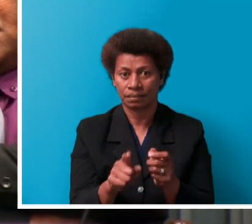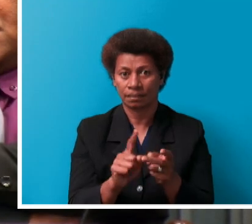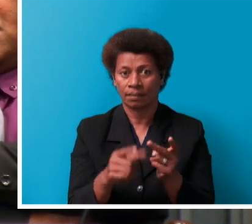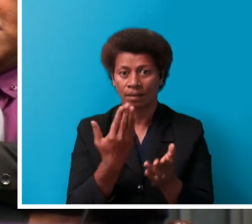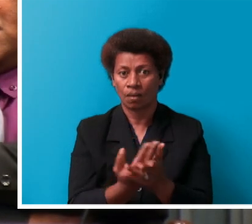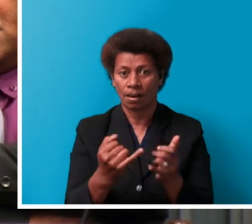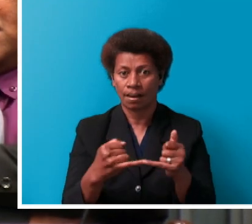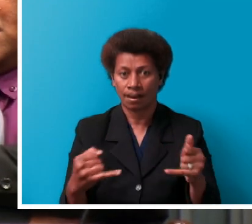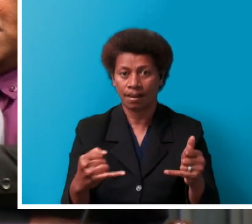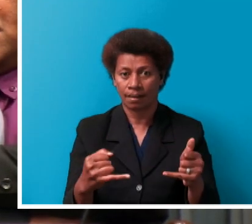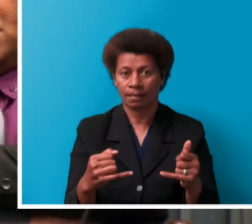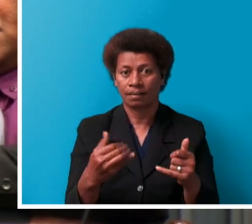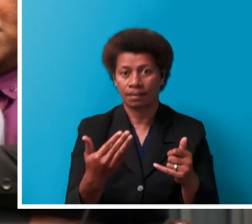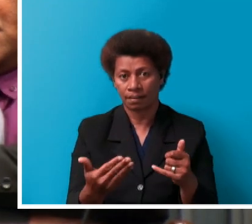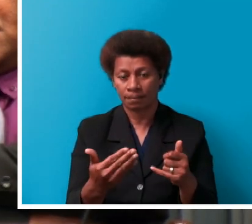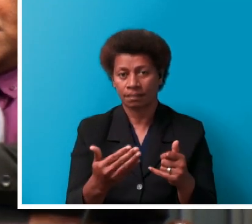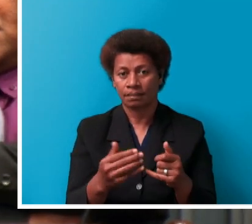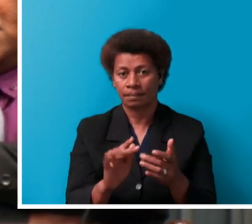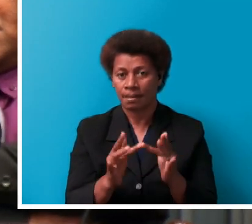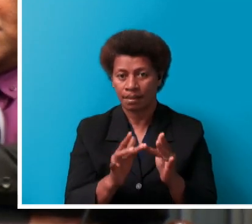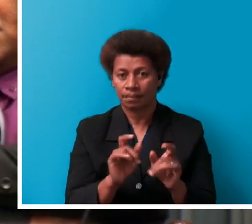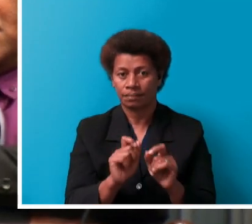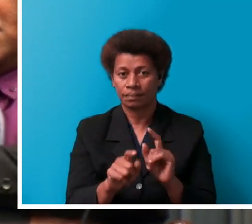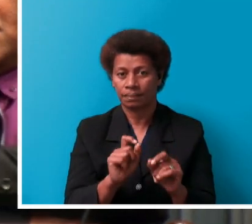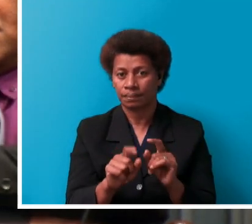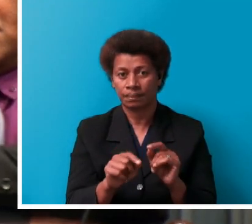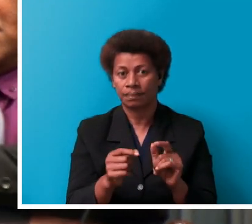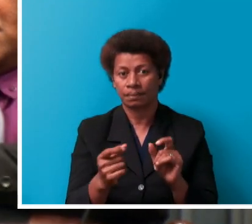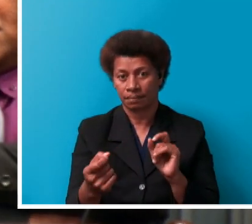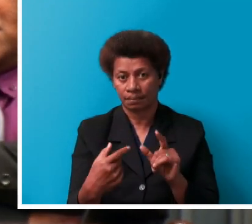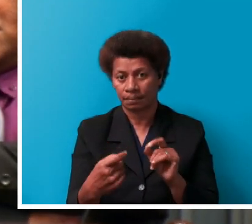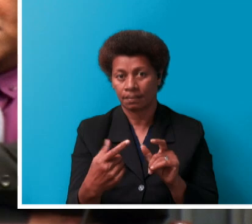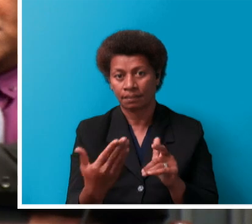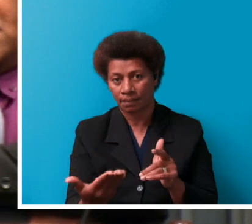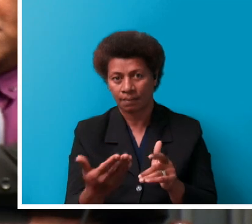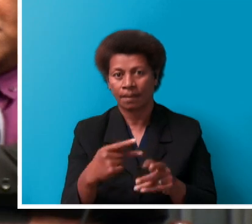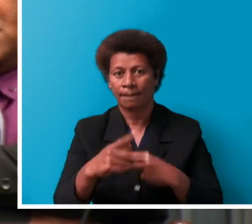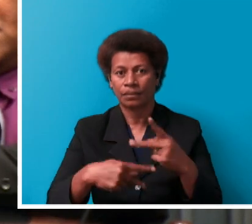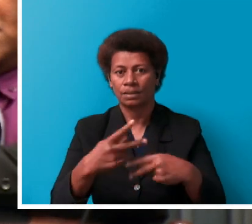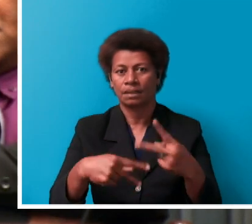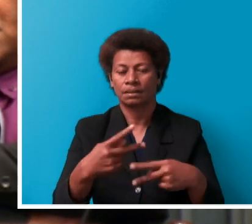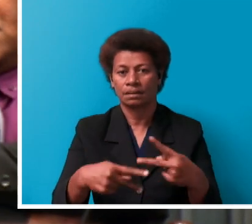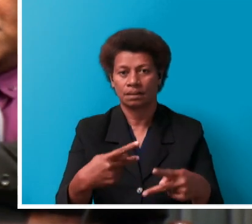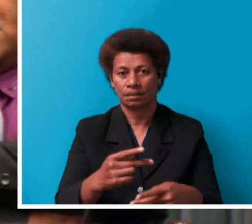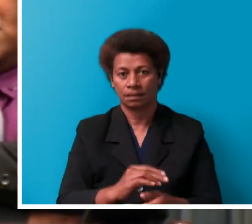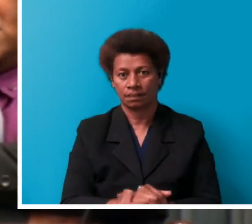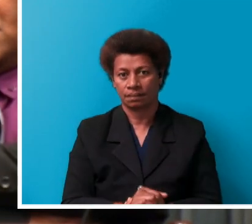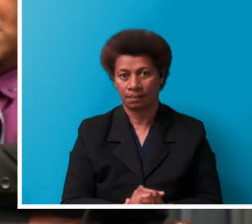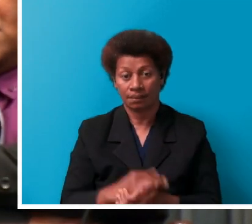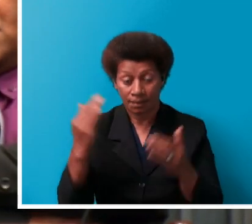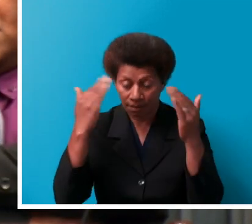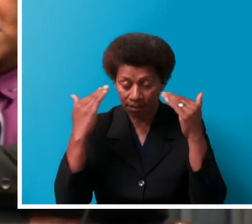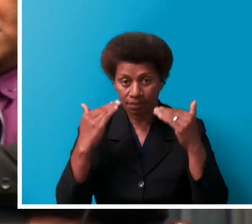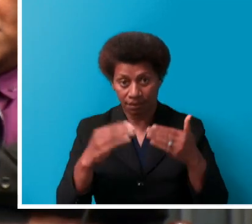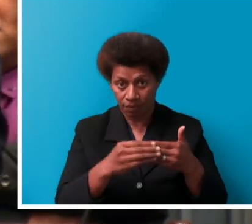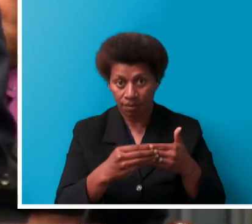to improve customers' convenience and streamline processes. Mr. Speaker, we are also leading the way